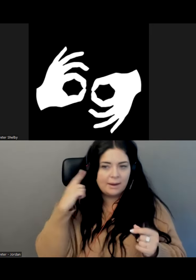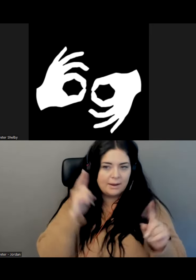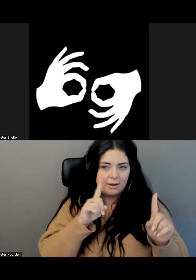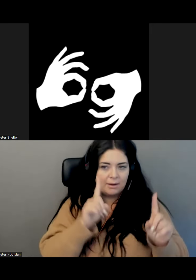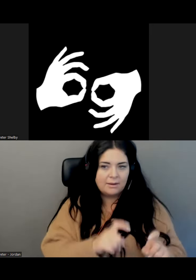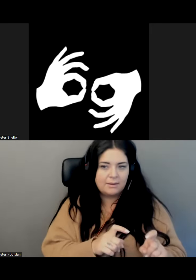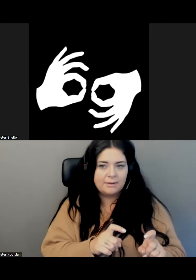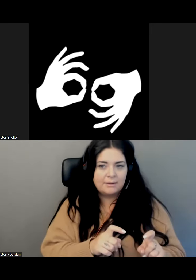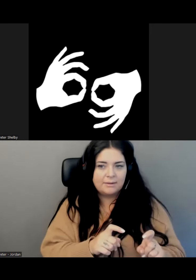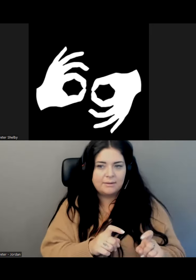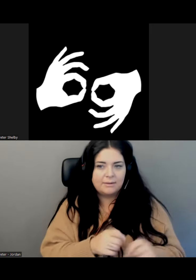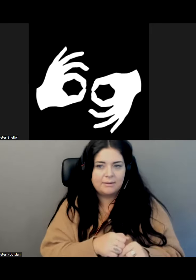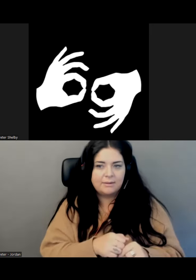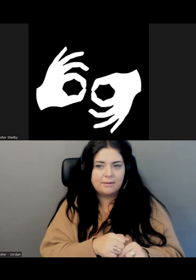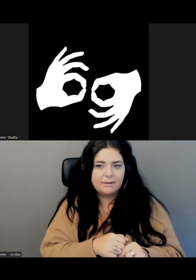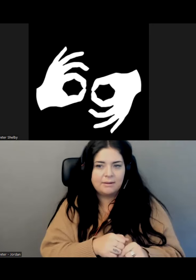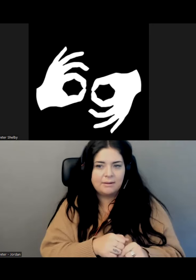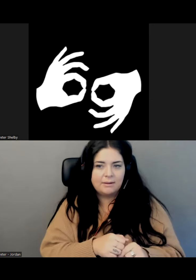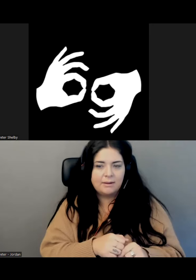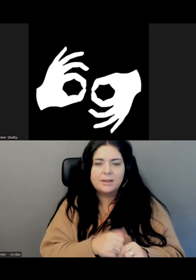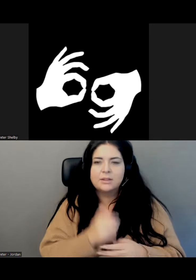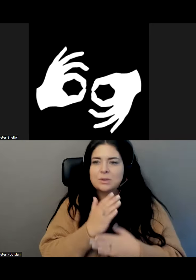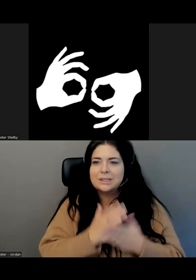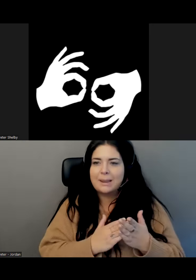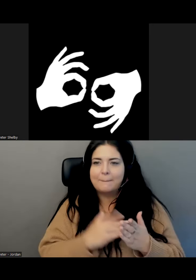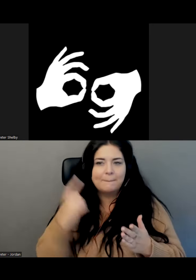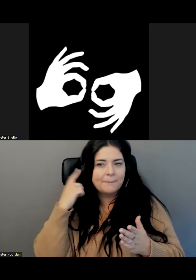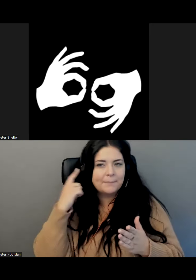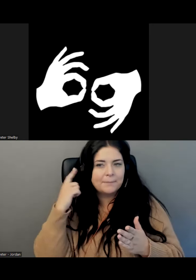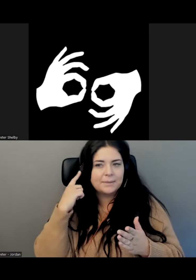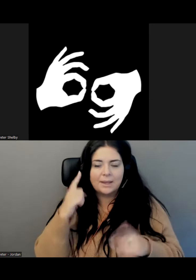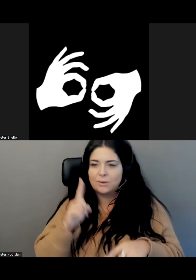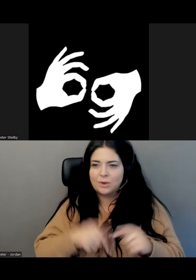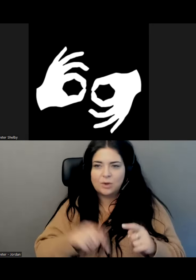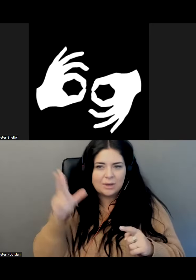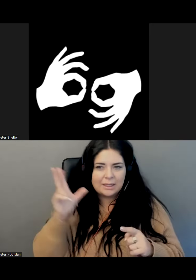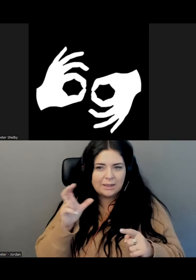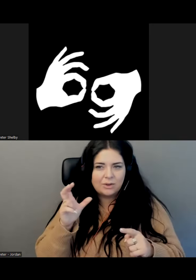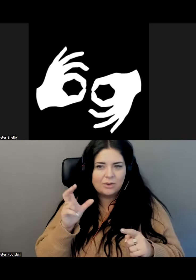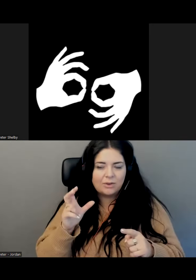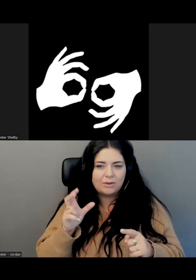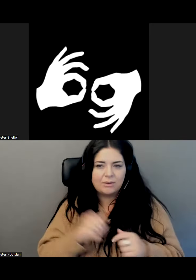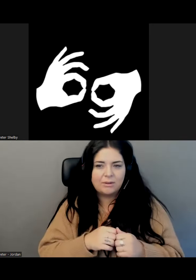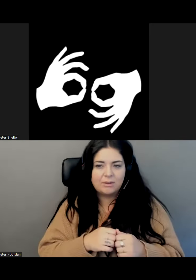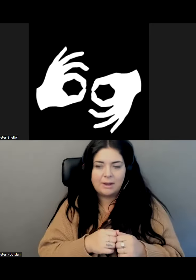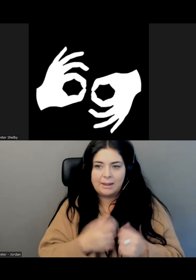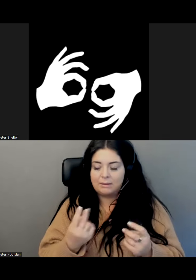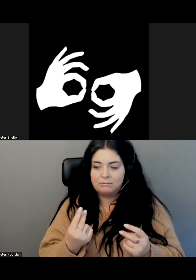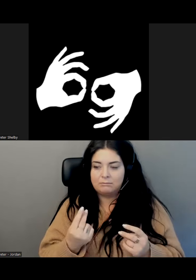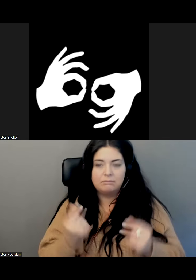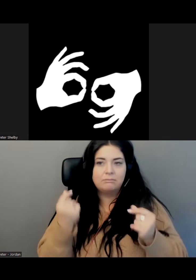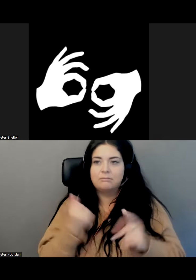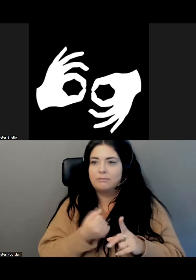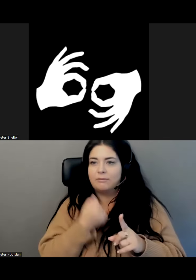discovered that there was a certain range of pitches where my hearing had dropped. just overnight for no